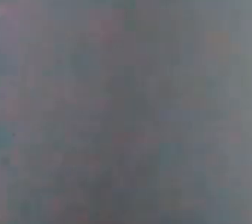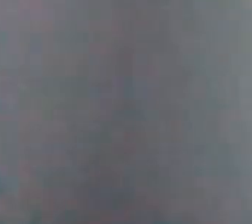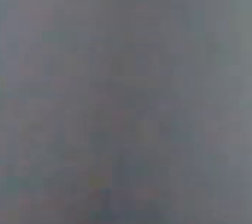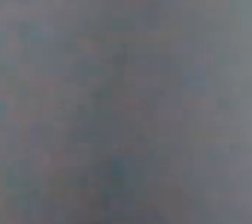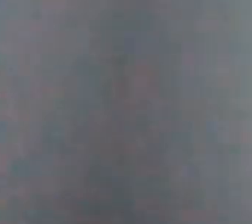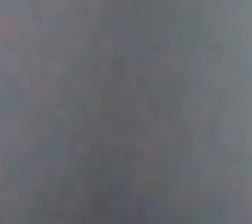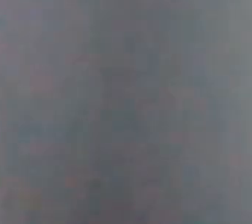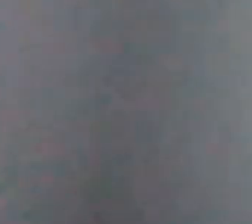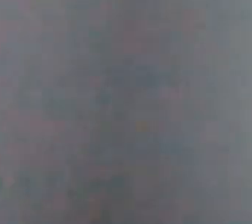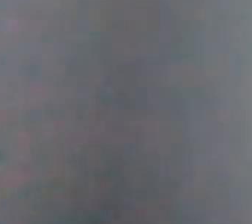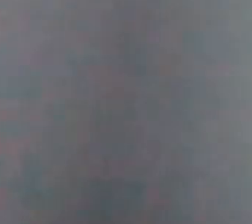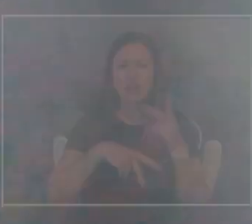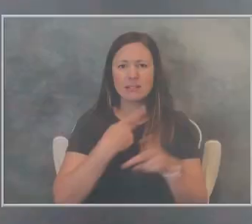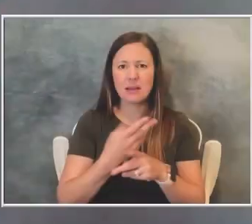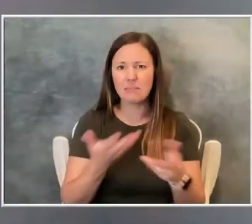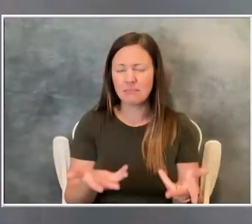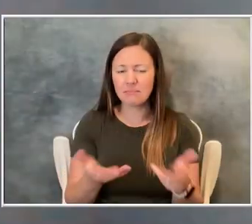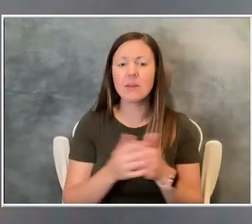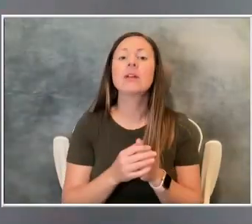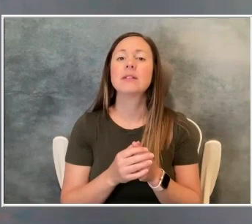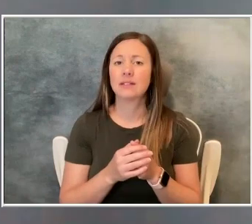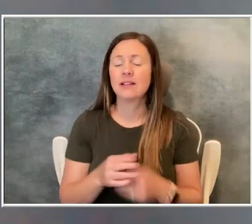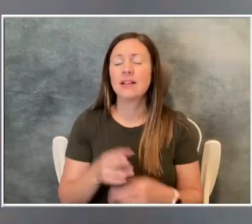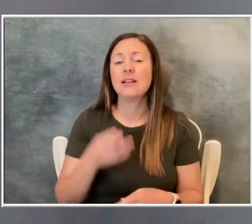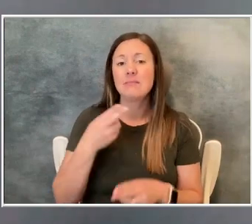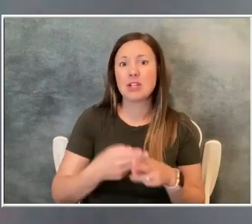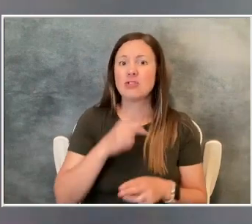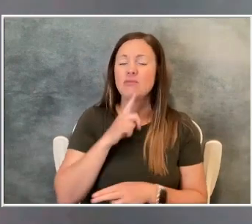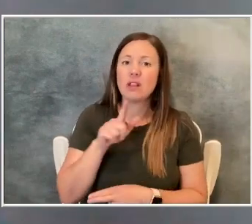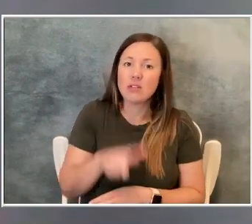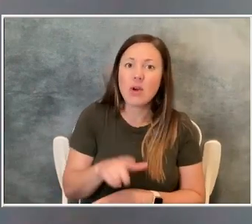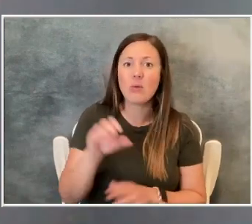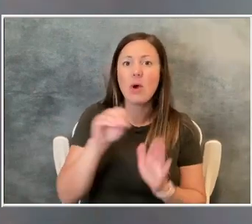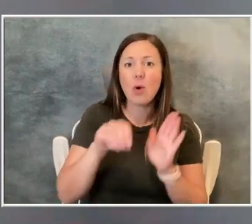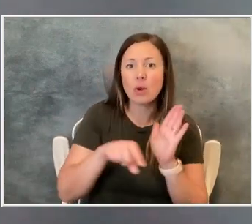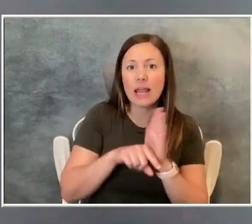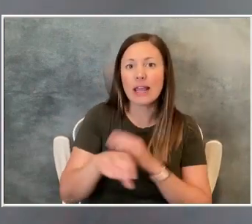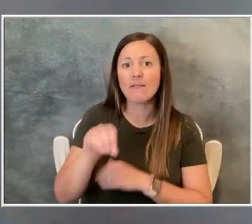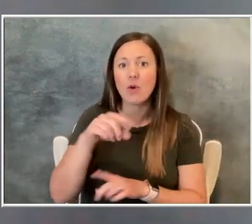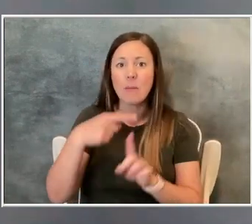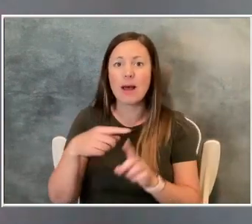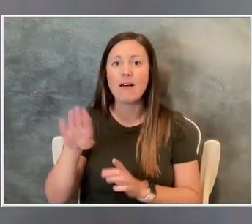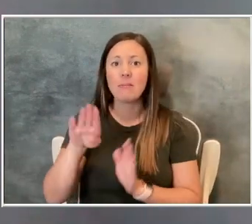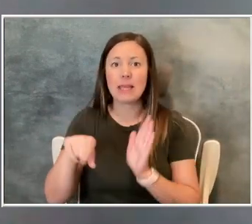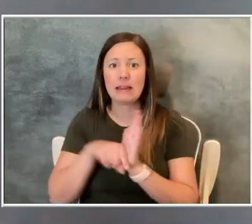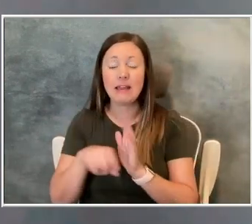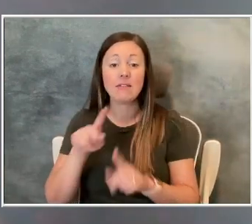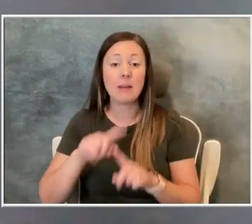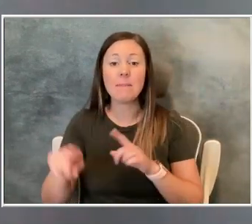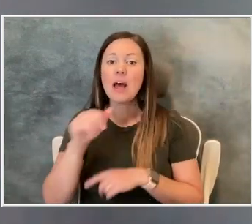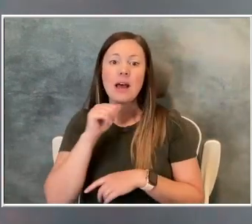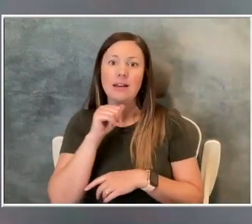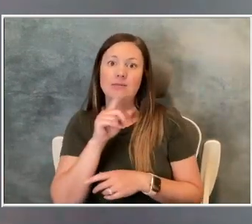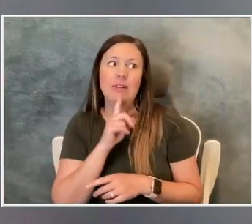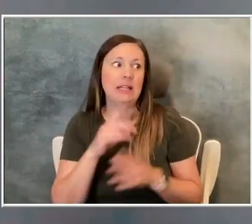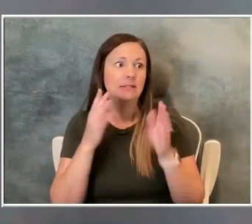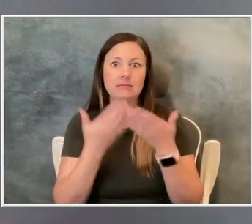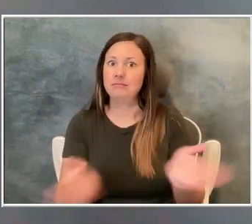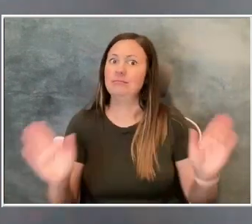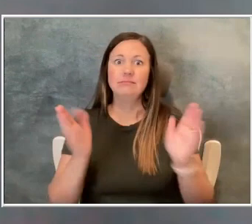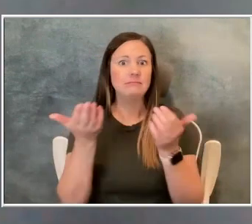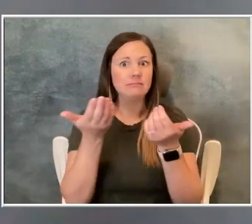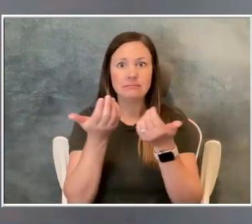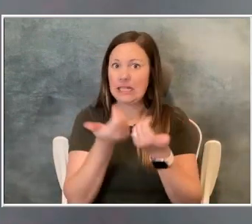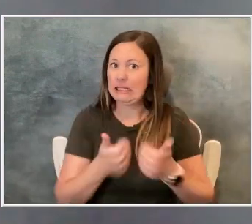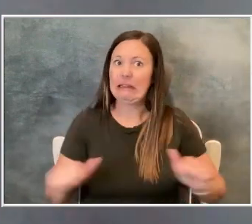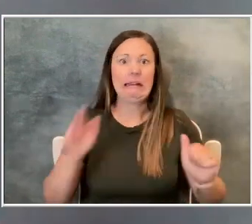Yeah, so as I mentioned, we're critically low with O negative, O positive, B negative, but we will not discriminate. We will take any